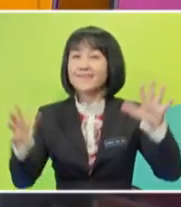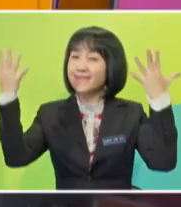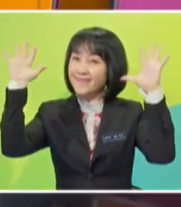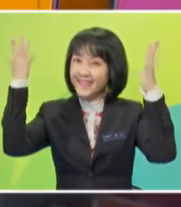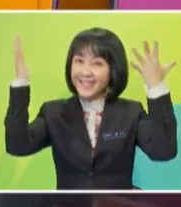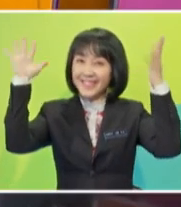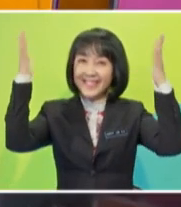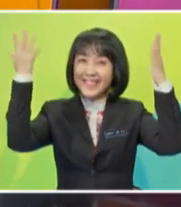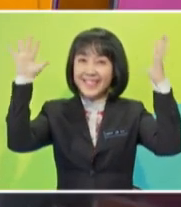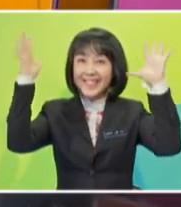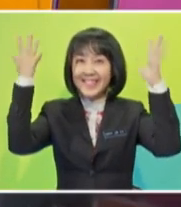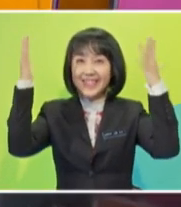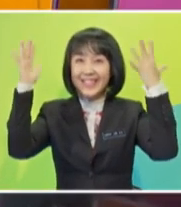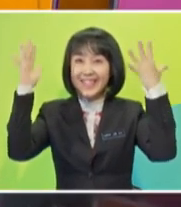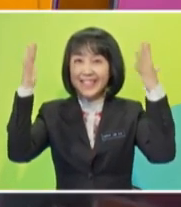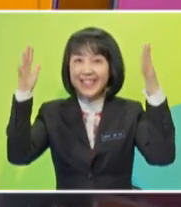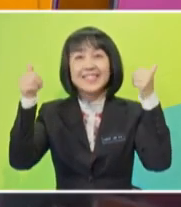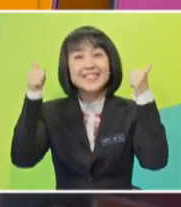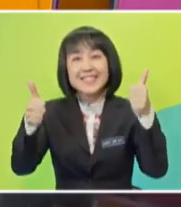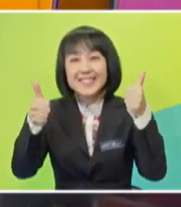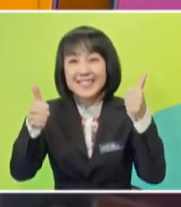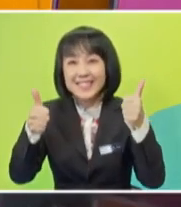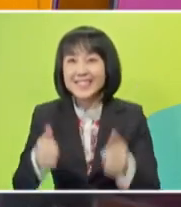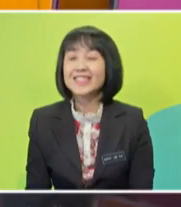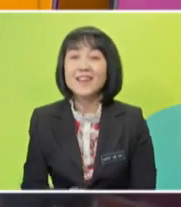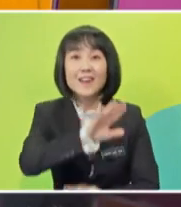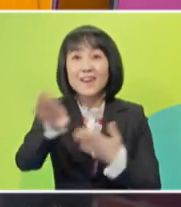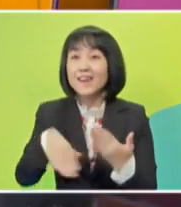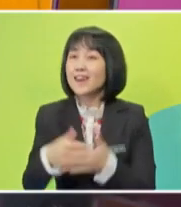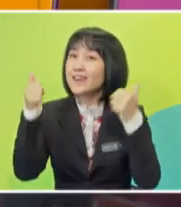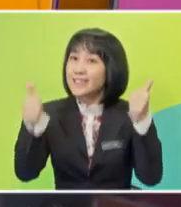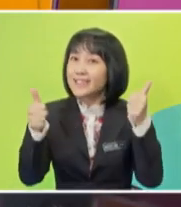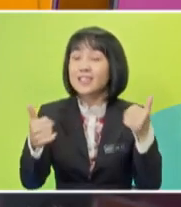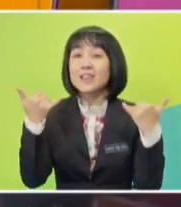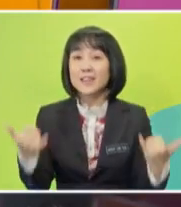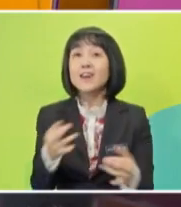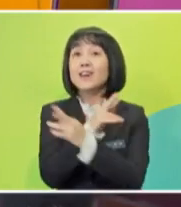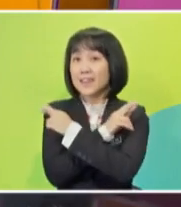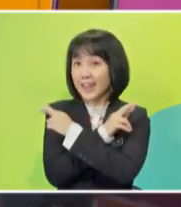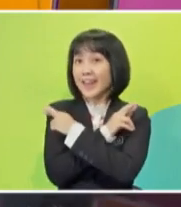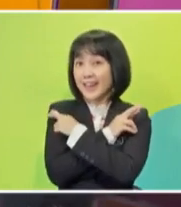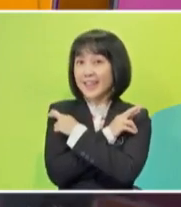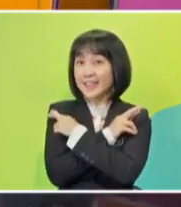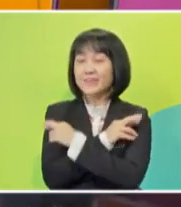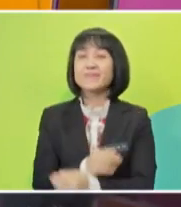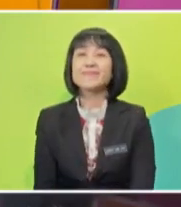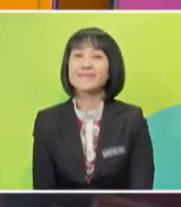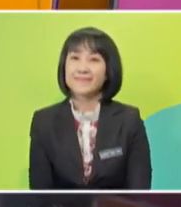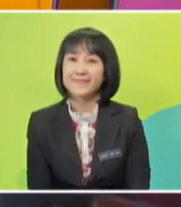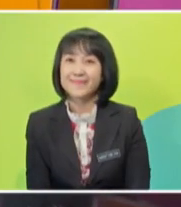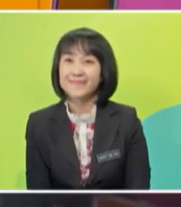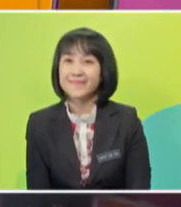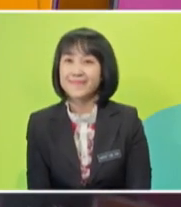round of applause. Well done. And because you did so well, we're going to take a short break and be back to you for level one on